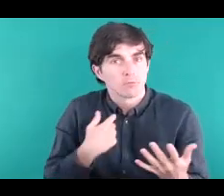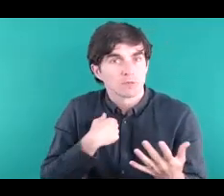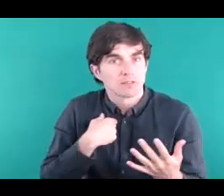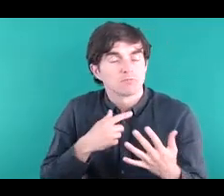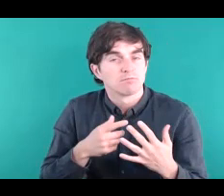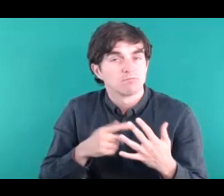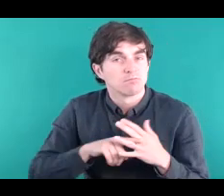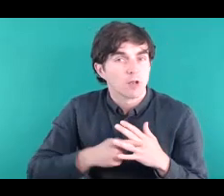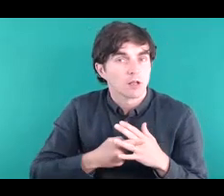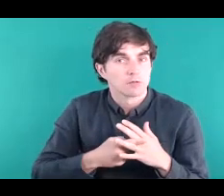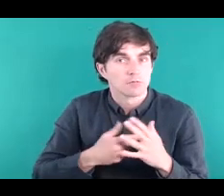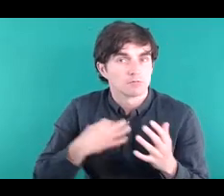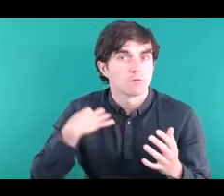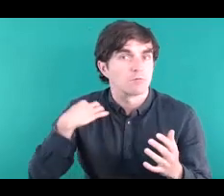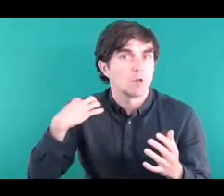survey.